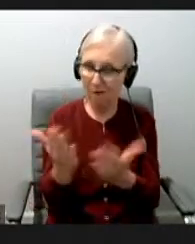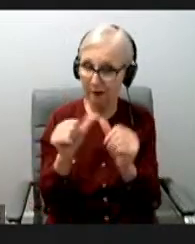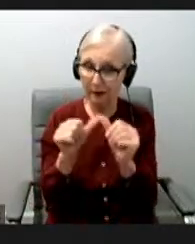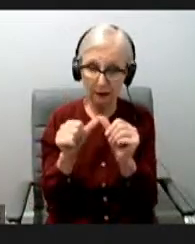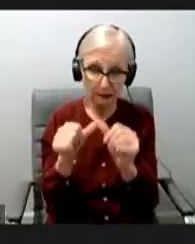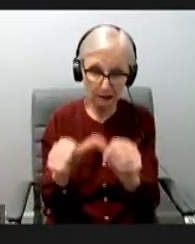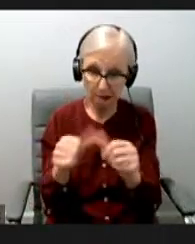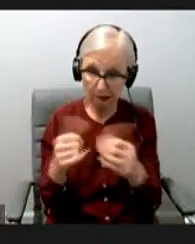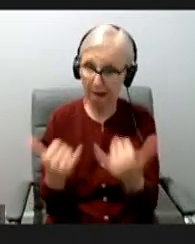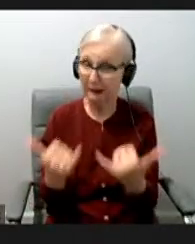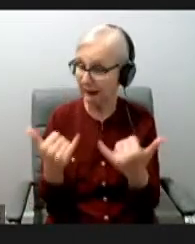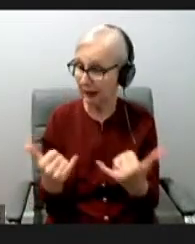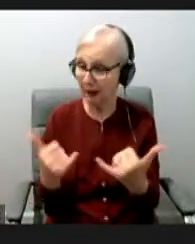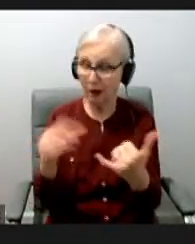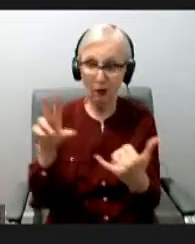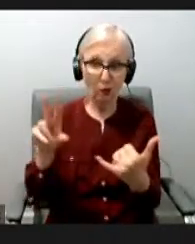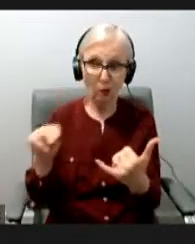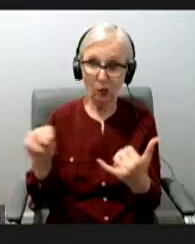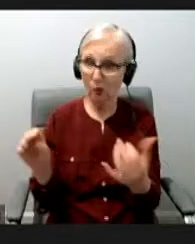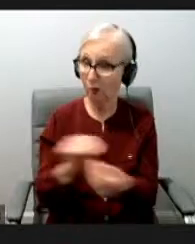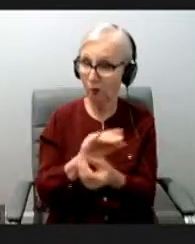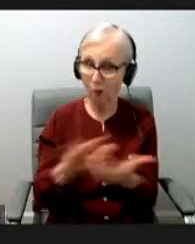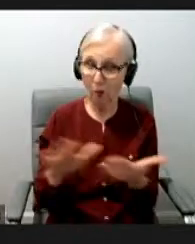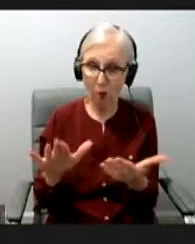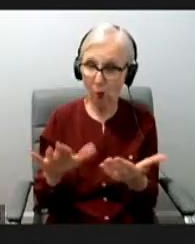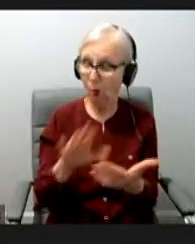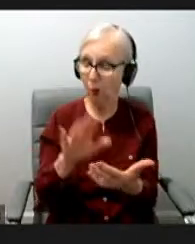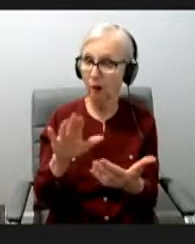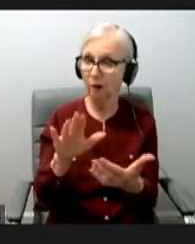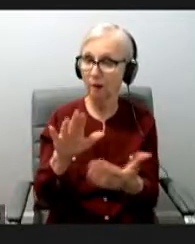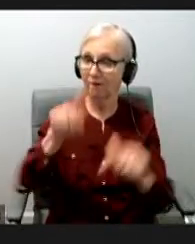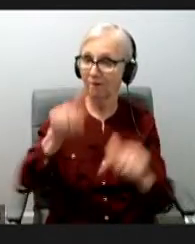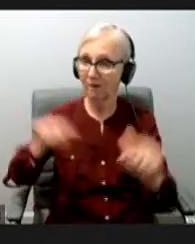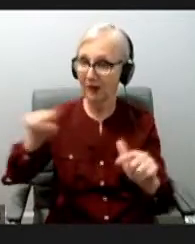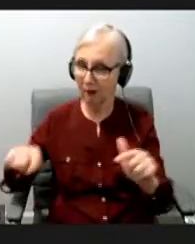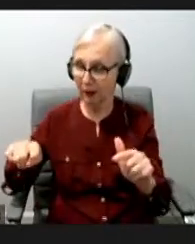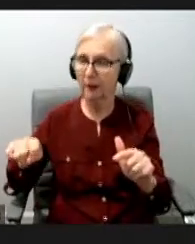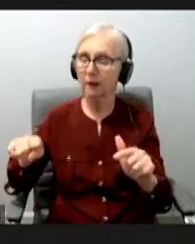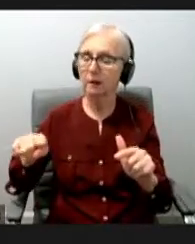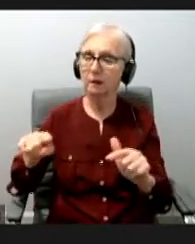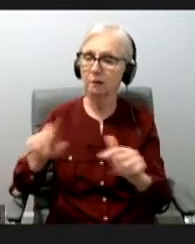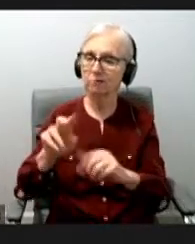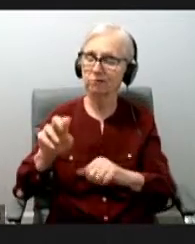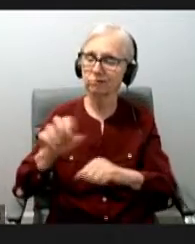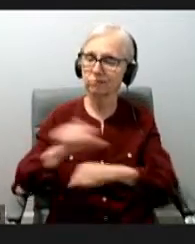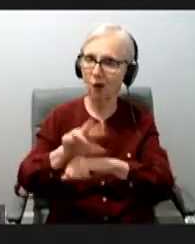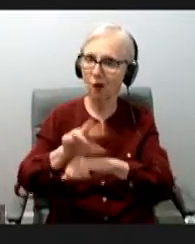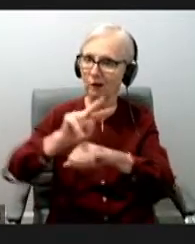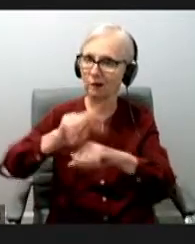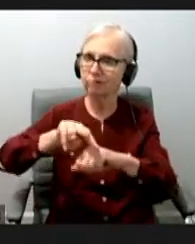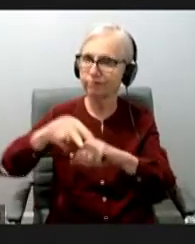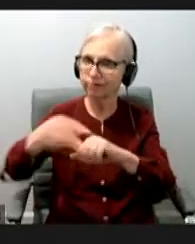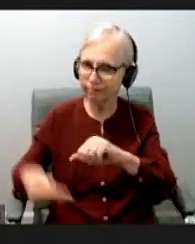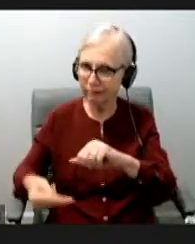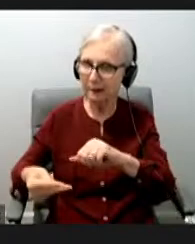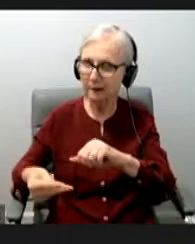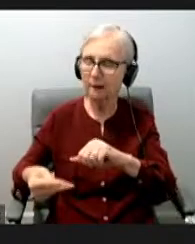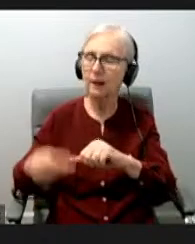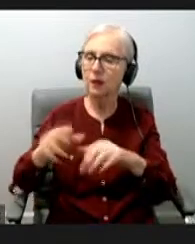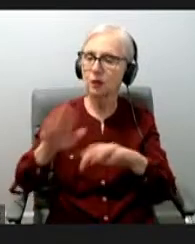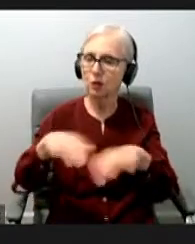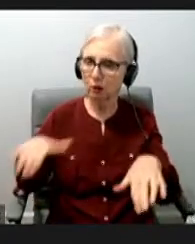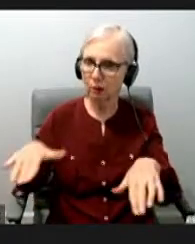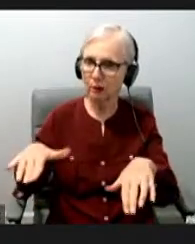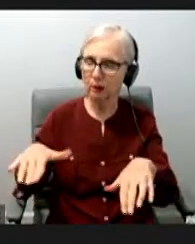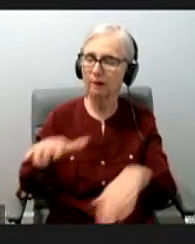and if there's no other an infectious variant as Delta and children between the ages of 5 and 11 begin